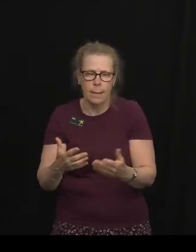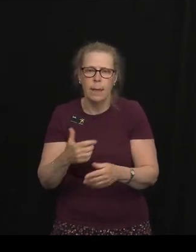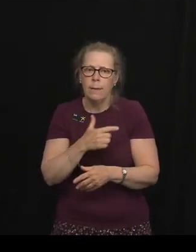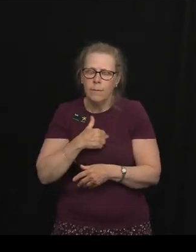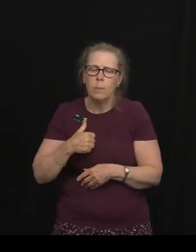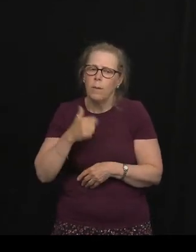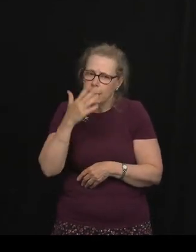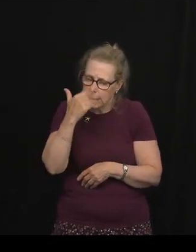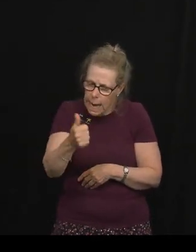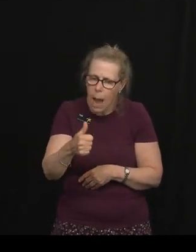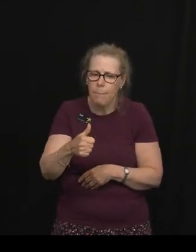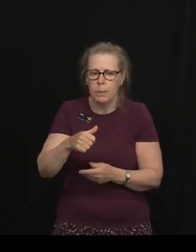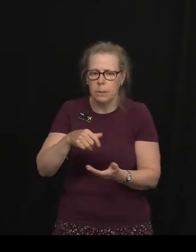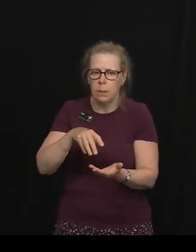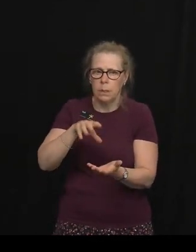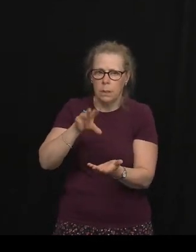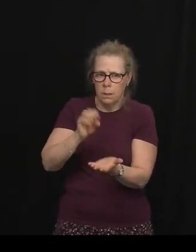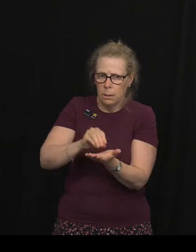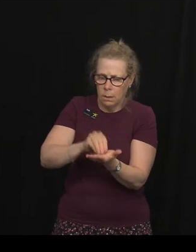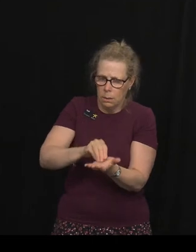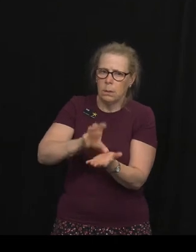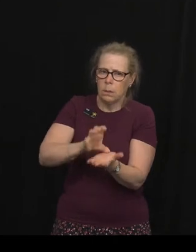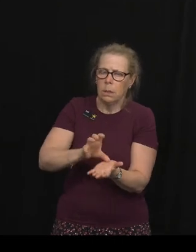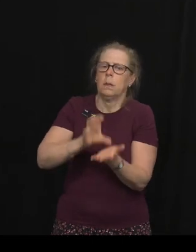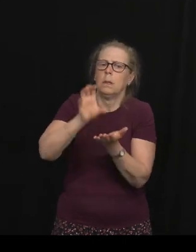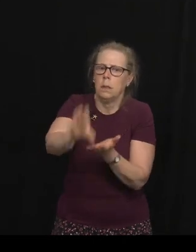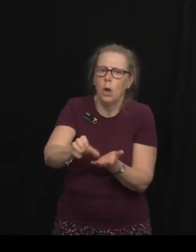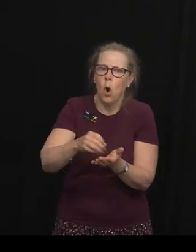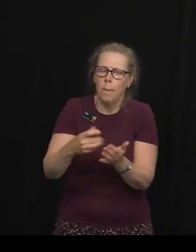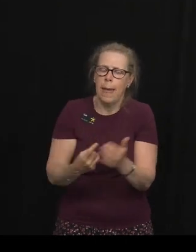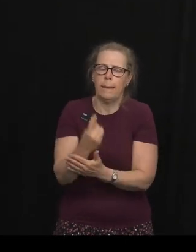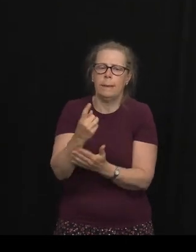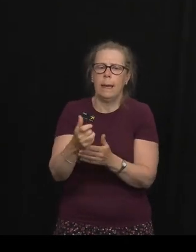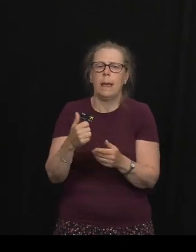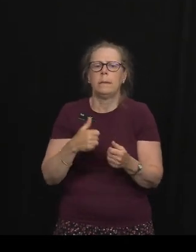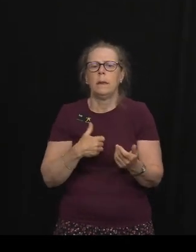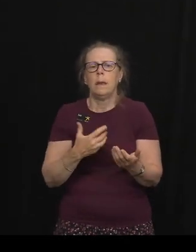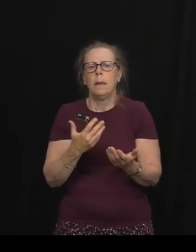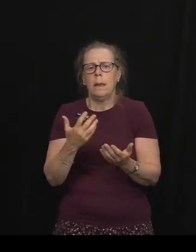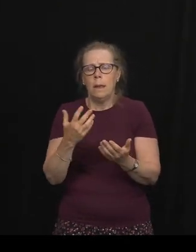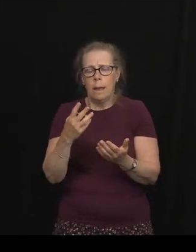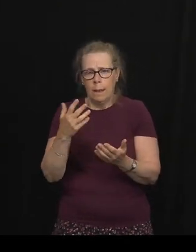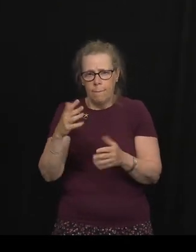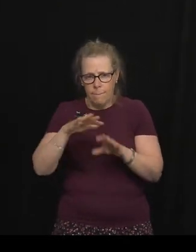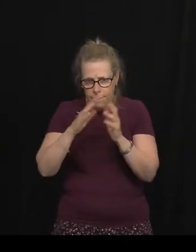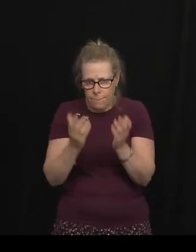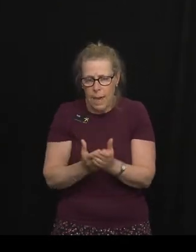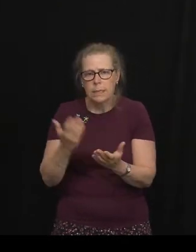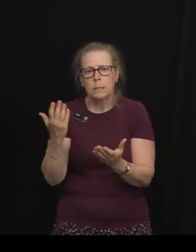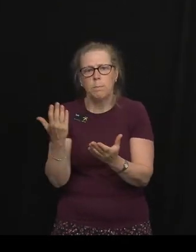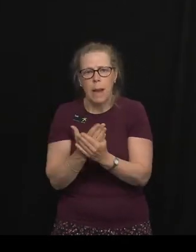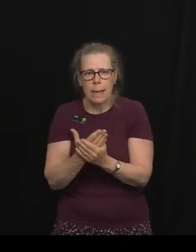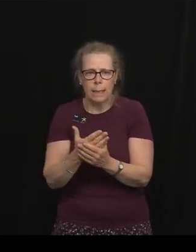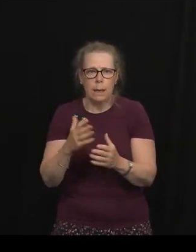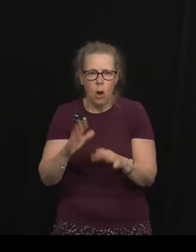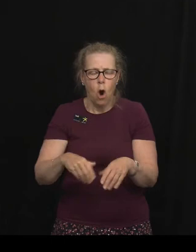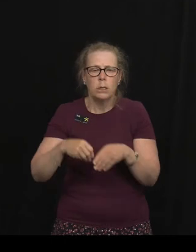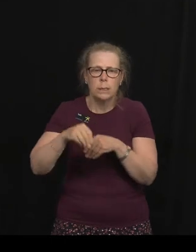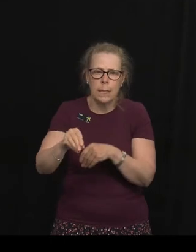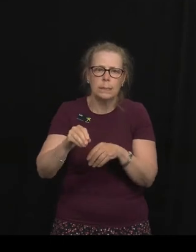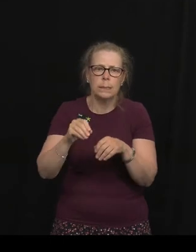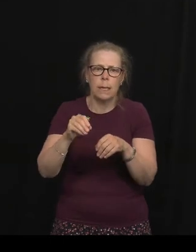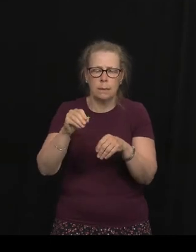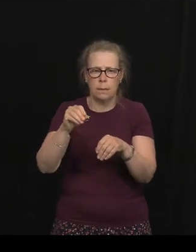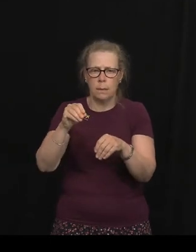money if something happens again, big money. The World Bank put $12 billion on the table for vaccines, but not being available